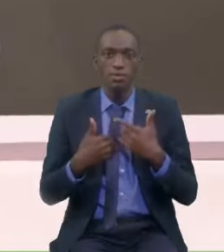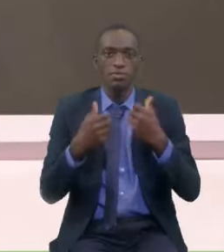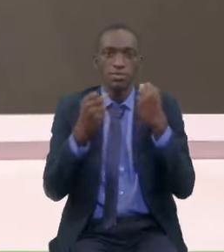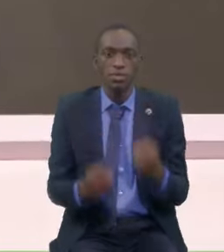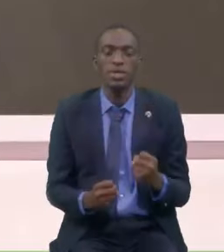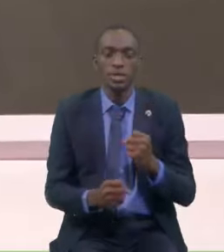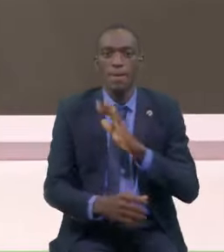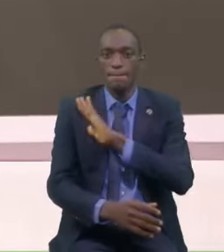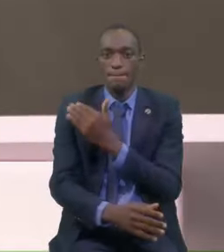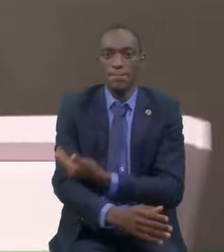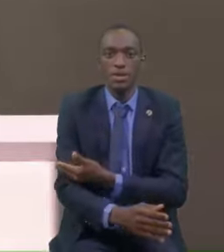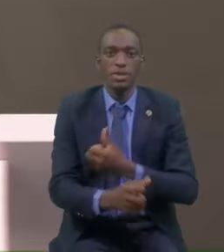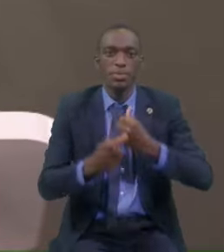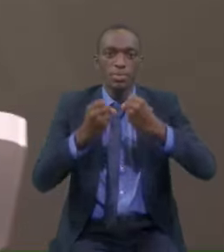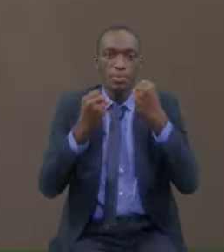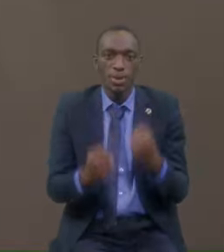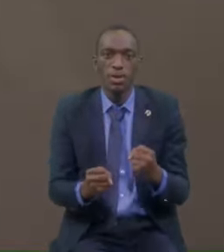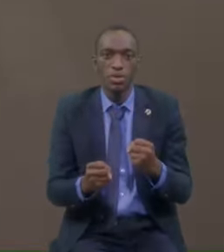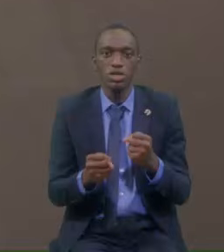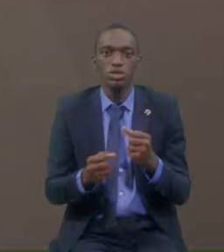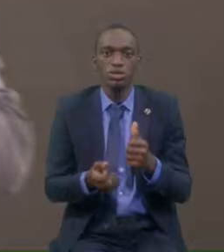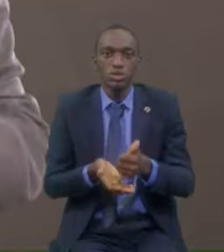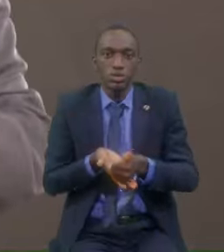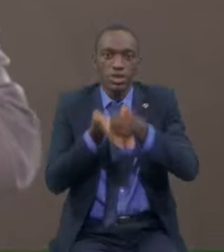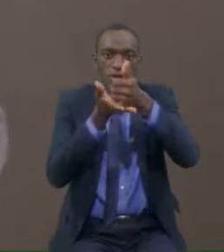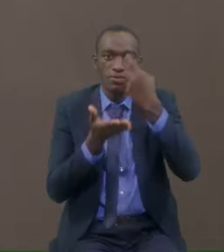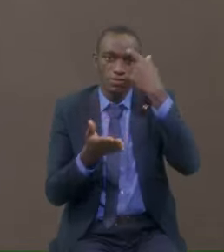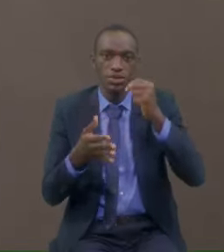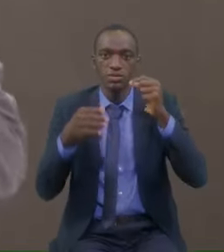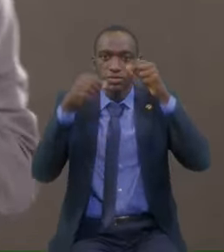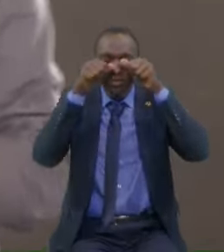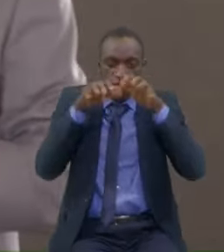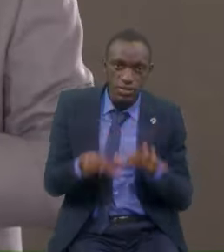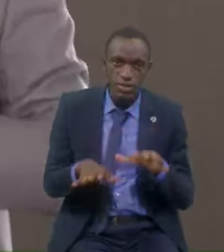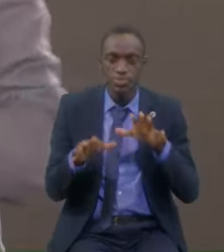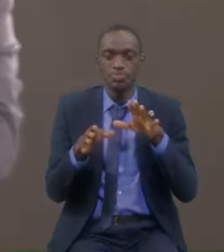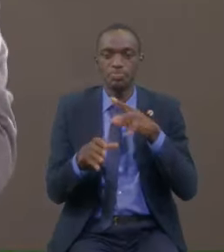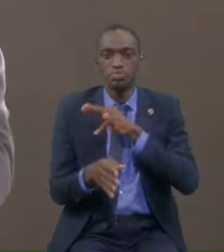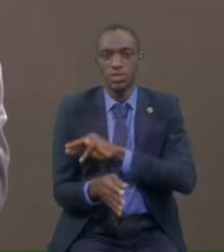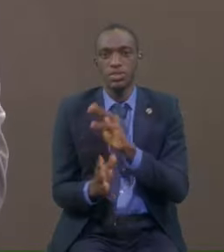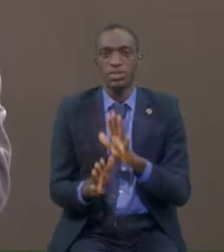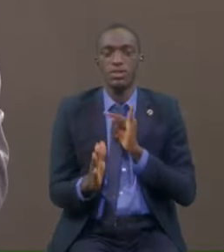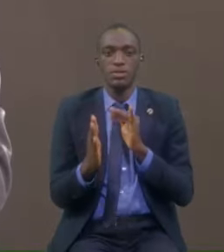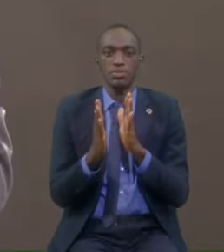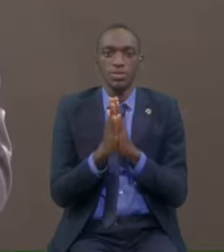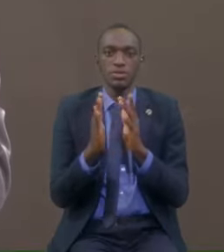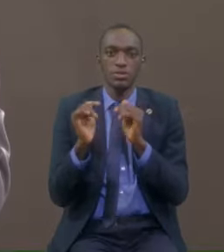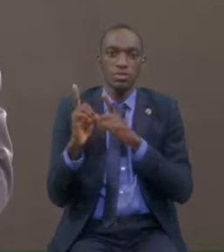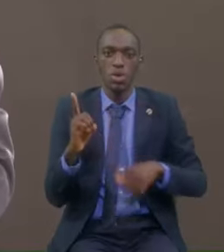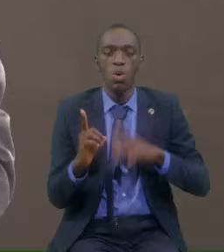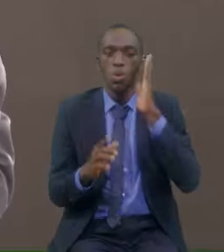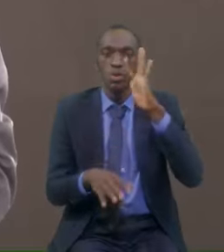the fainting minister. I pray the Lord will touch every life and turn you around